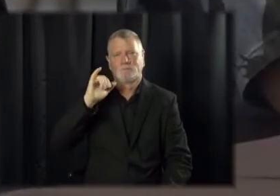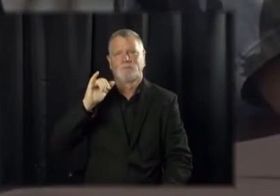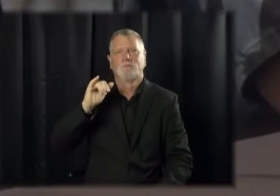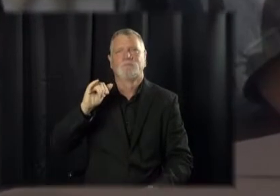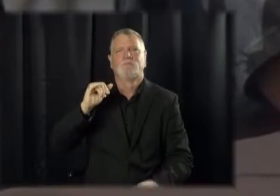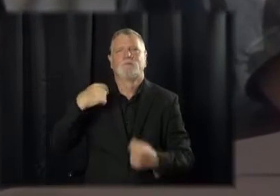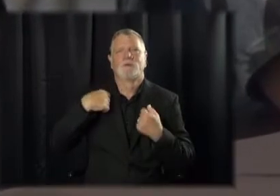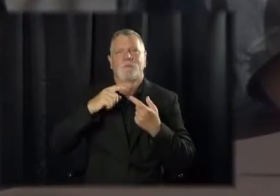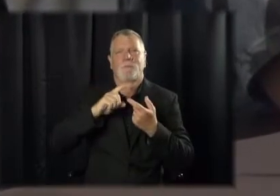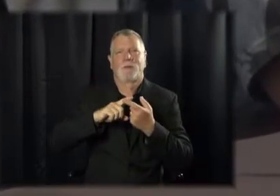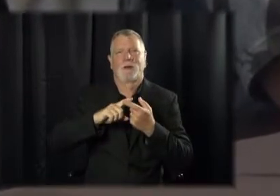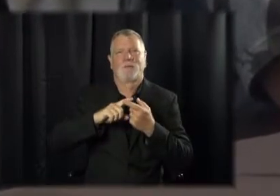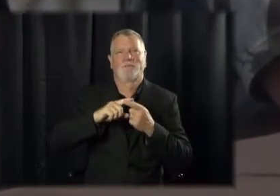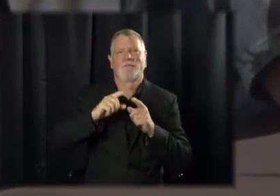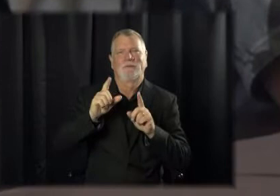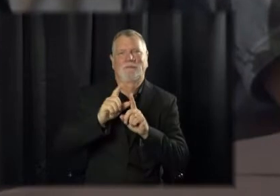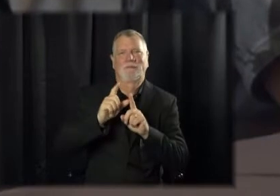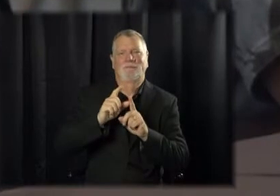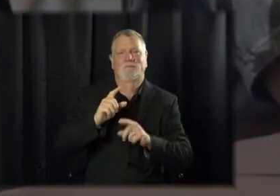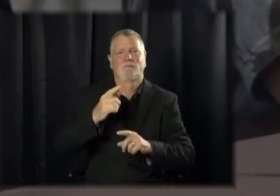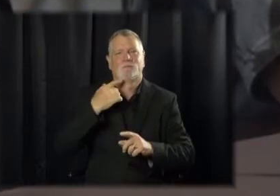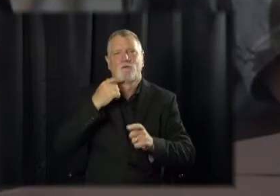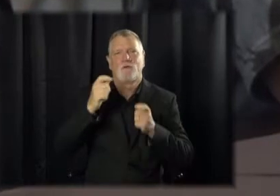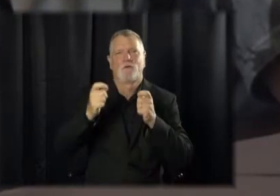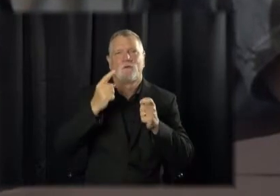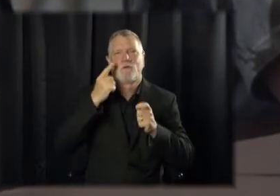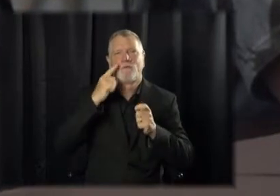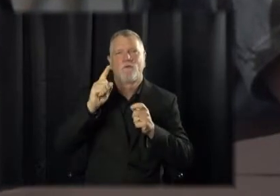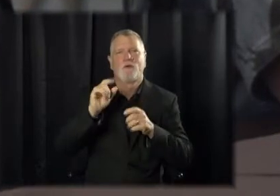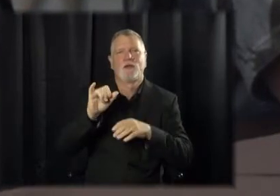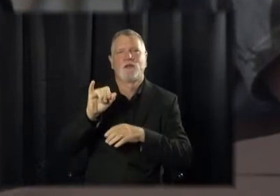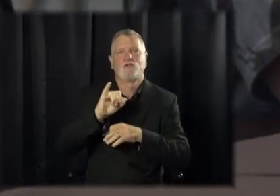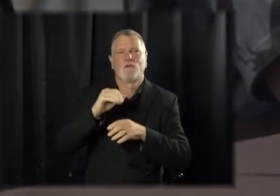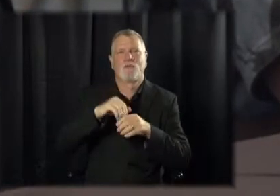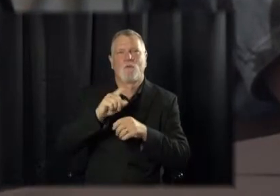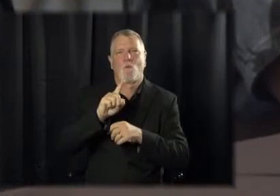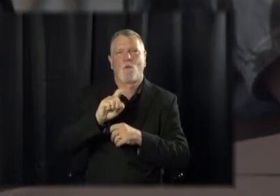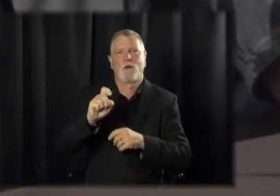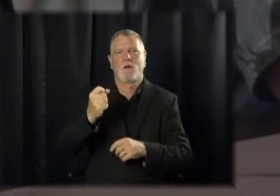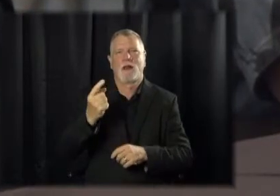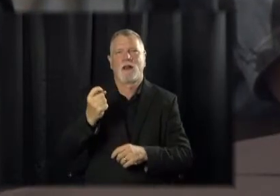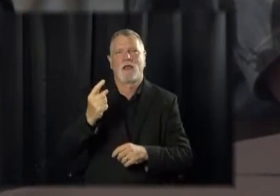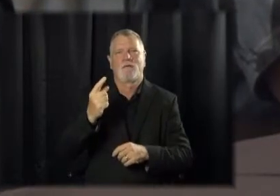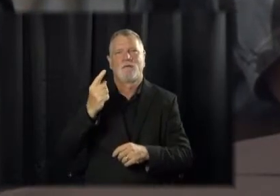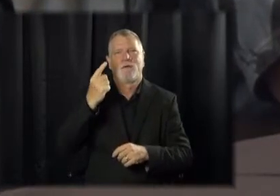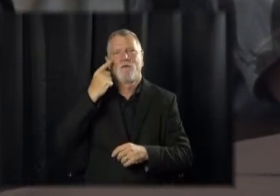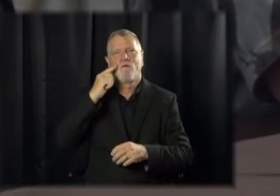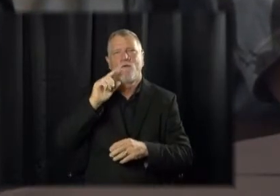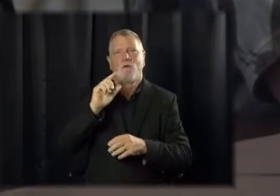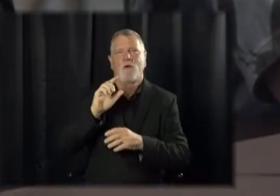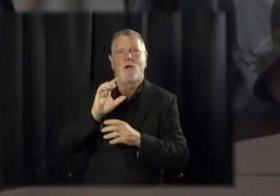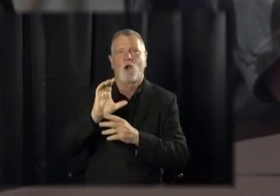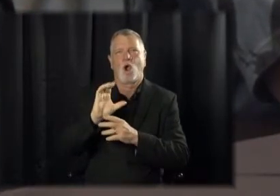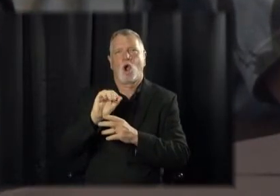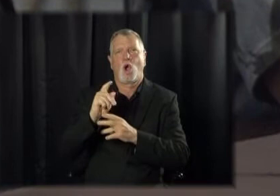Spanish acronym, is a regulator and insurer of 111 financial cooperatives and regulator of